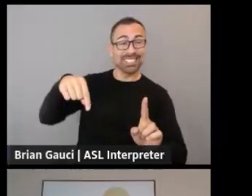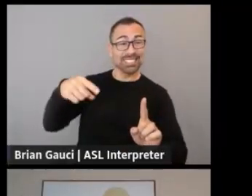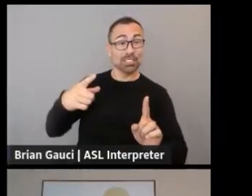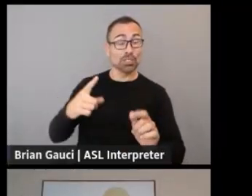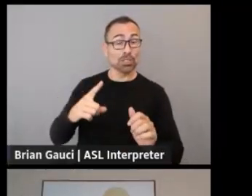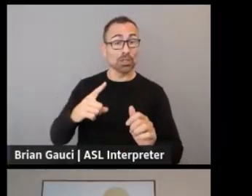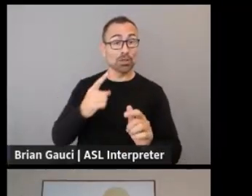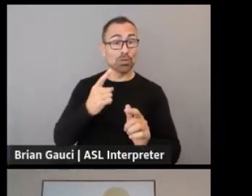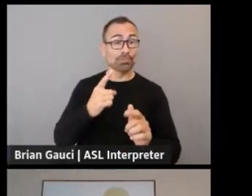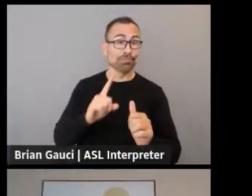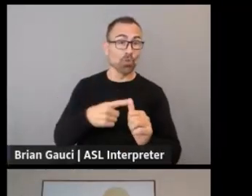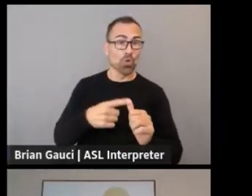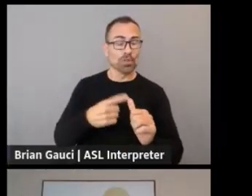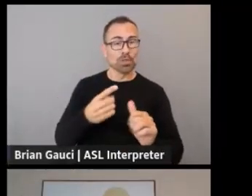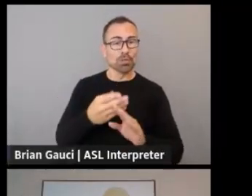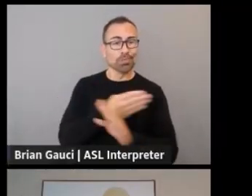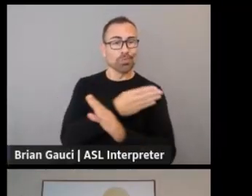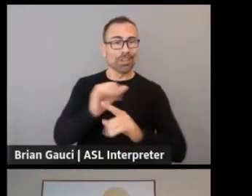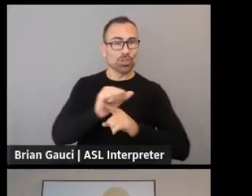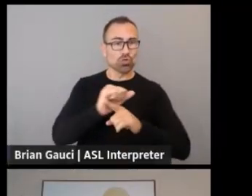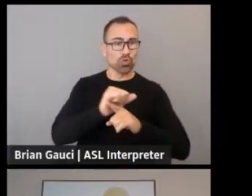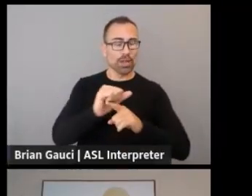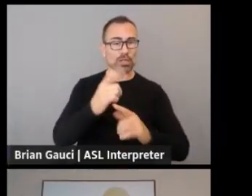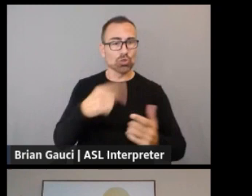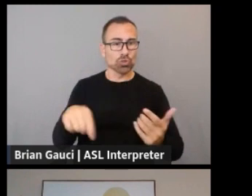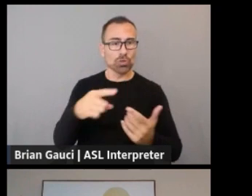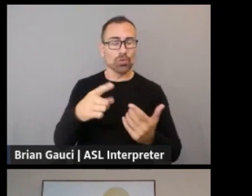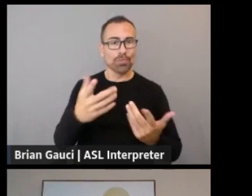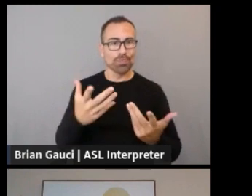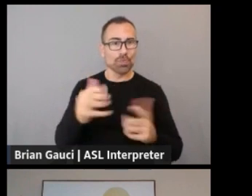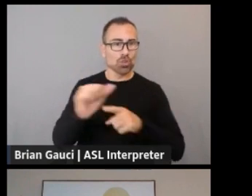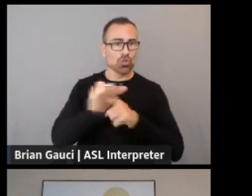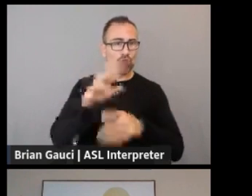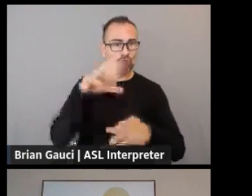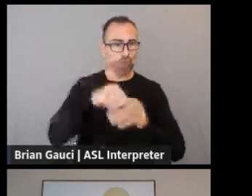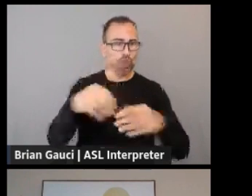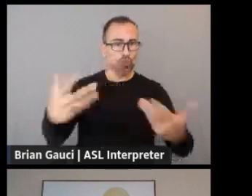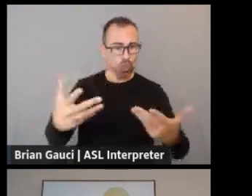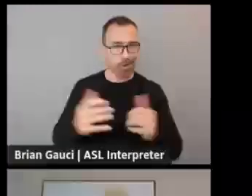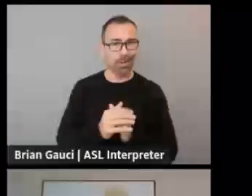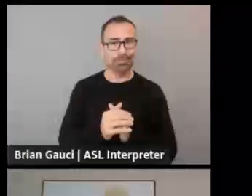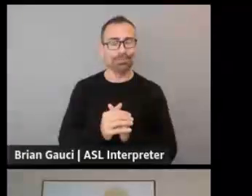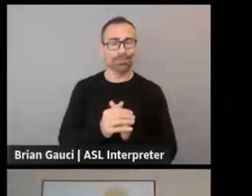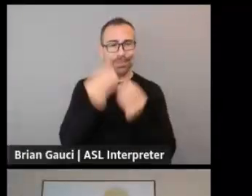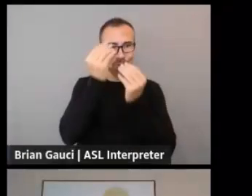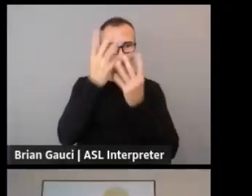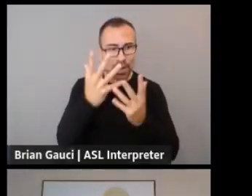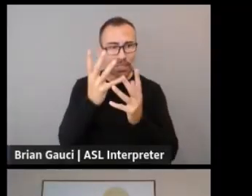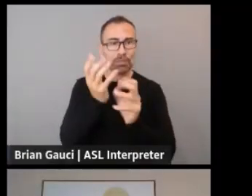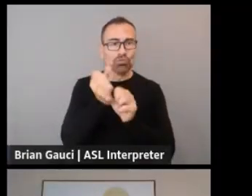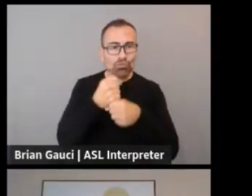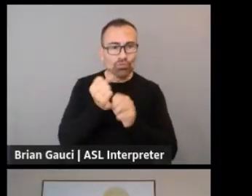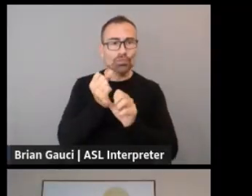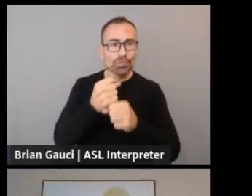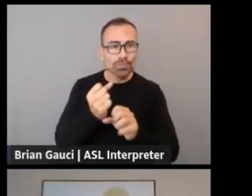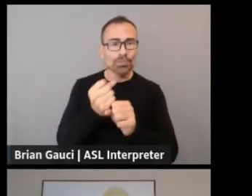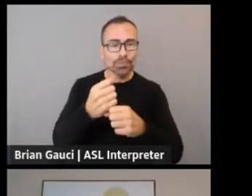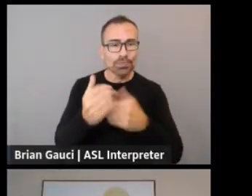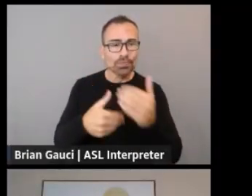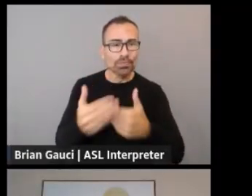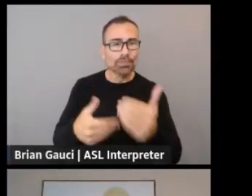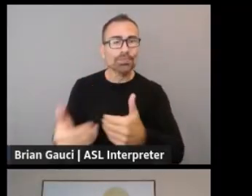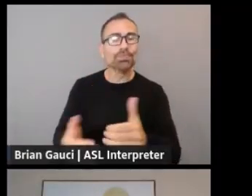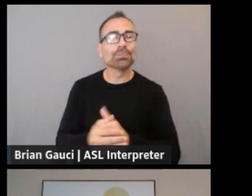is basically just trained to keep generating information. If you want to utilize something that's more like interactive with a